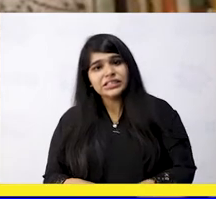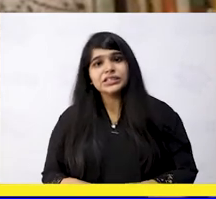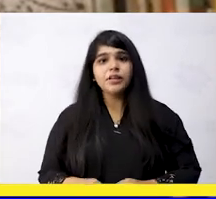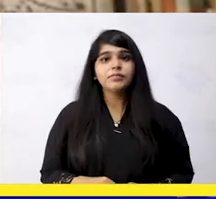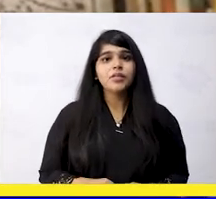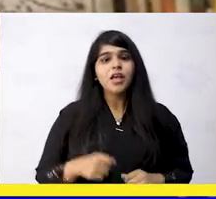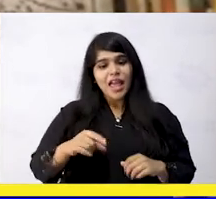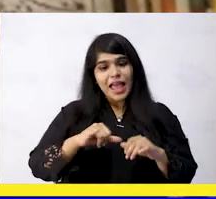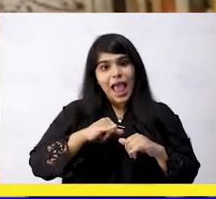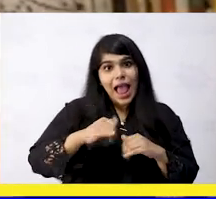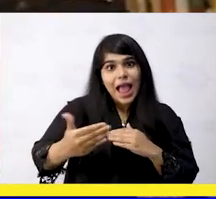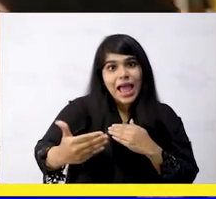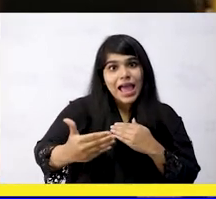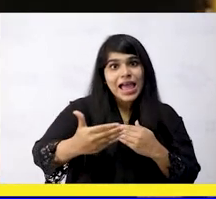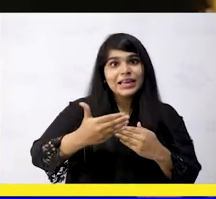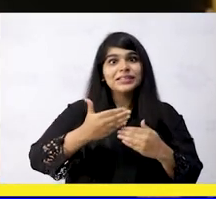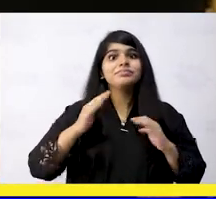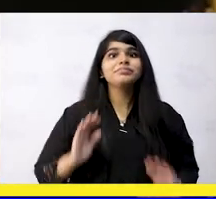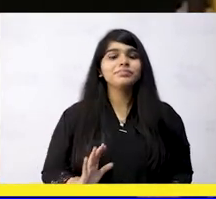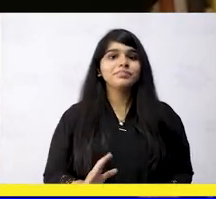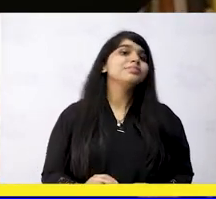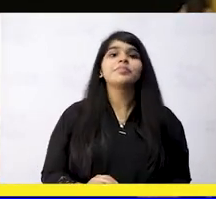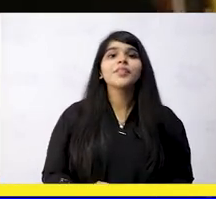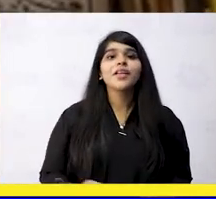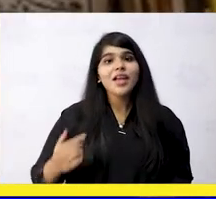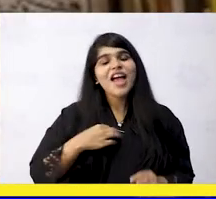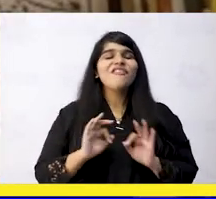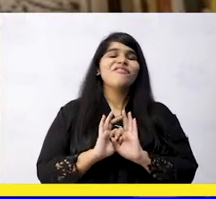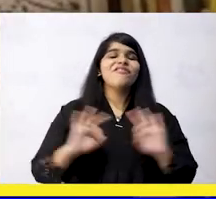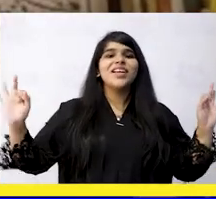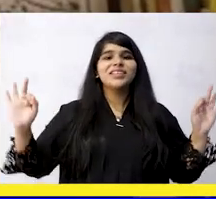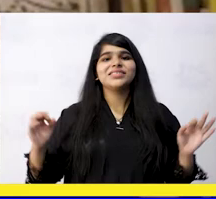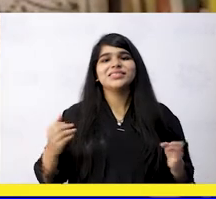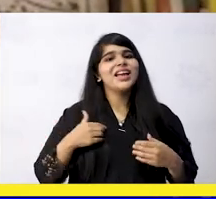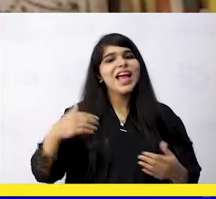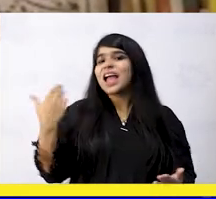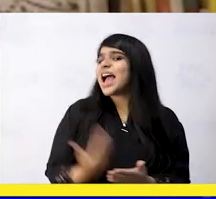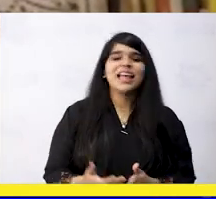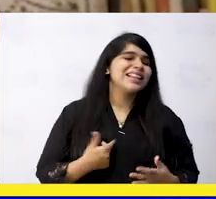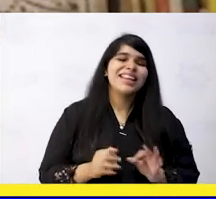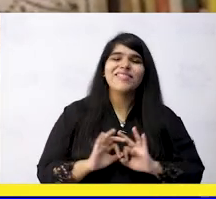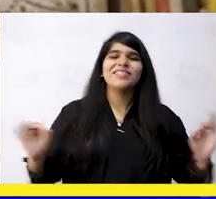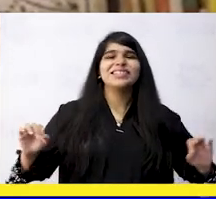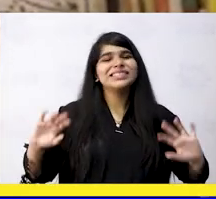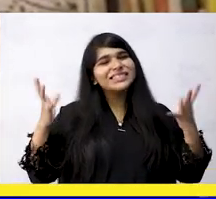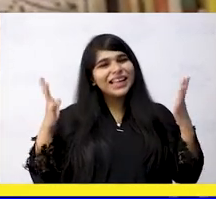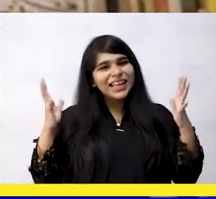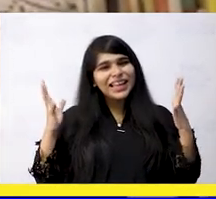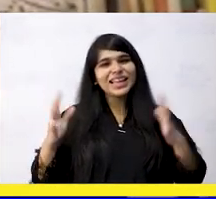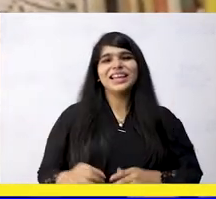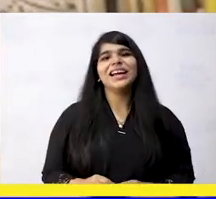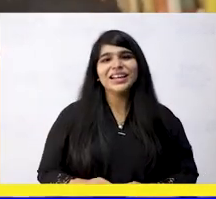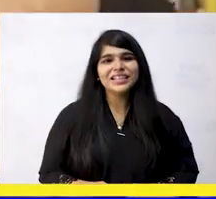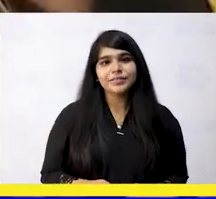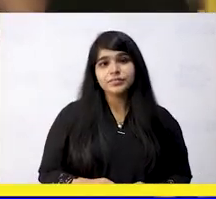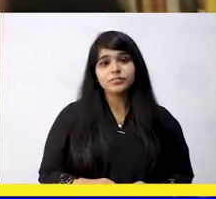Ooh. Ooh. Yes, it's coming closer. Yes, I finished. I didn't give up. Yeah.